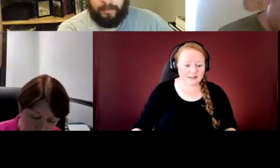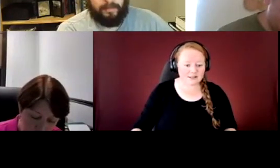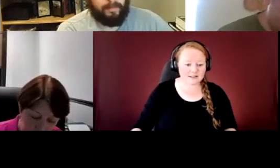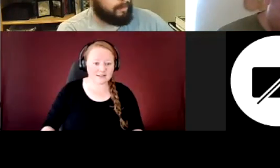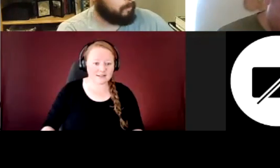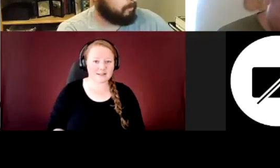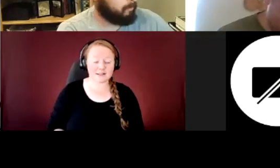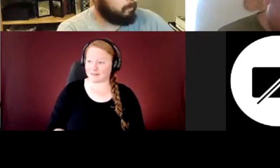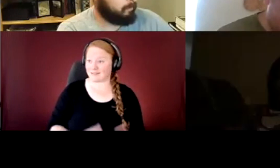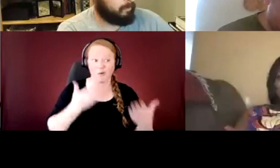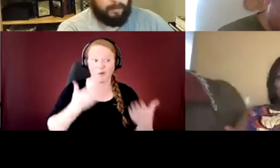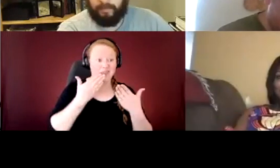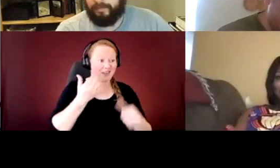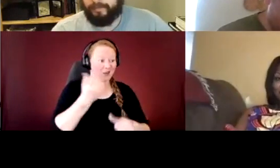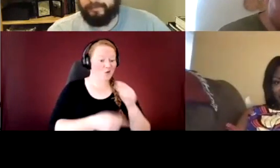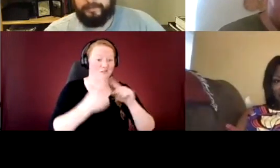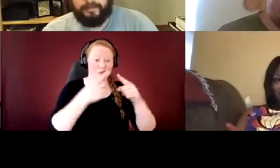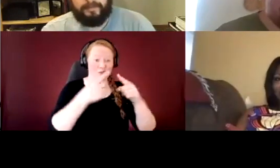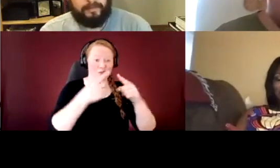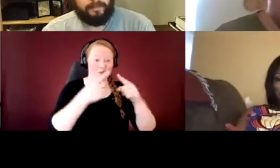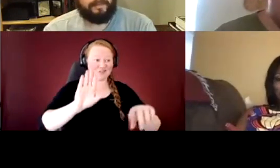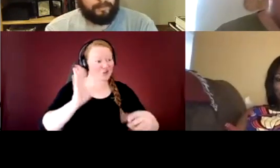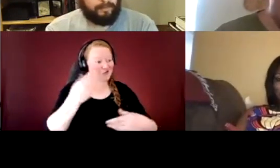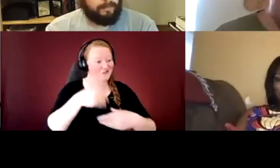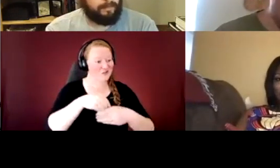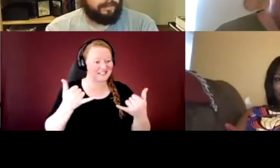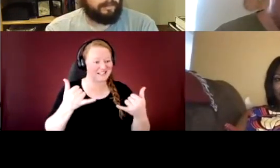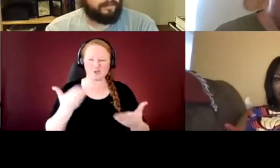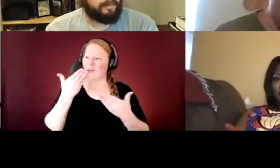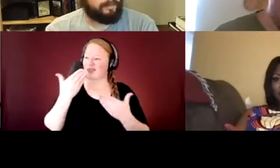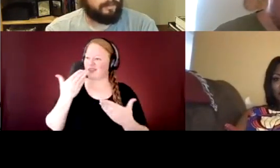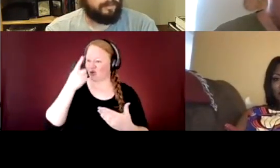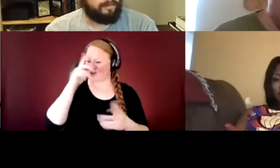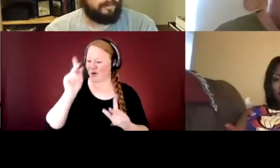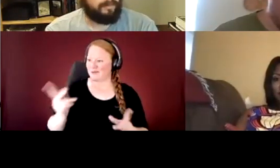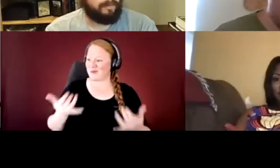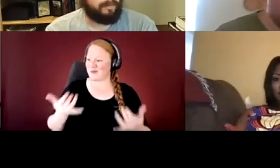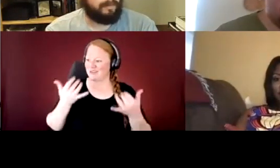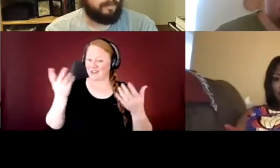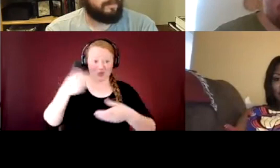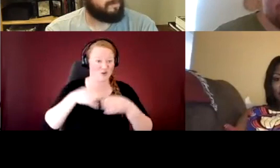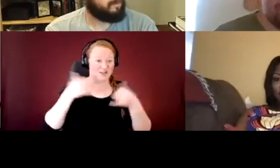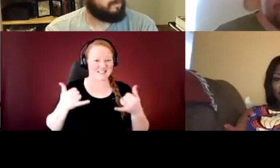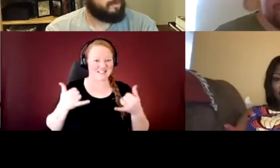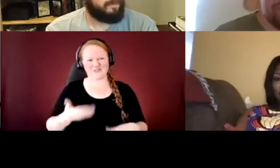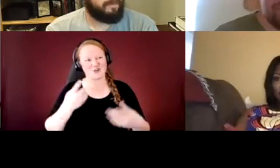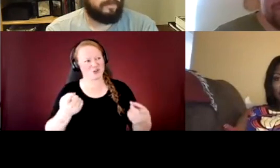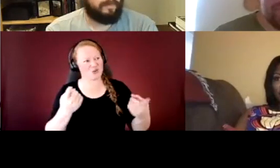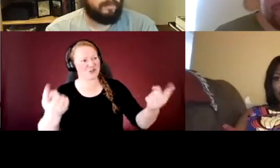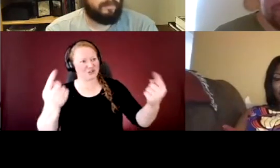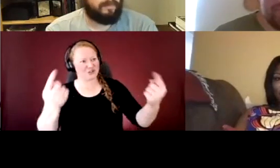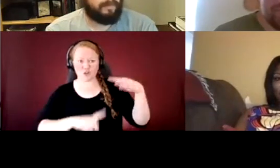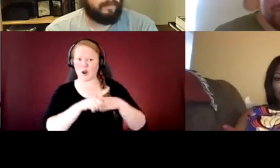Well, thank you everybody for your participation today, and thank you to our attendees for again being here on a Saturday. We really